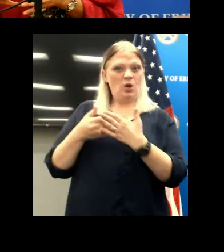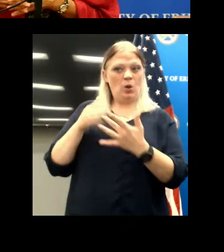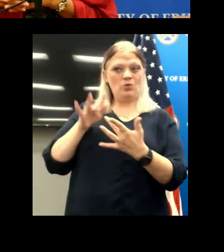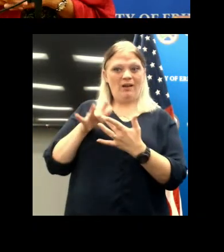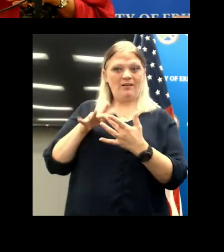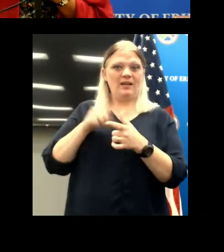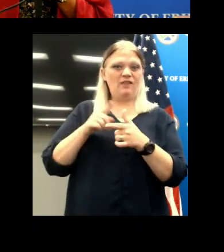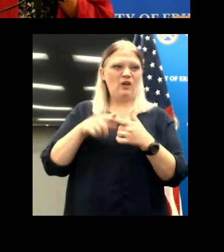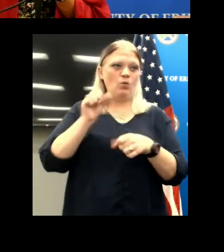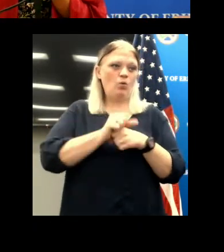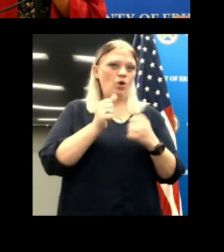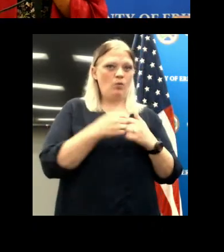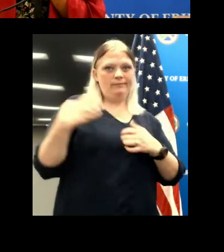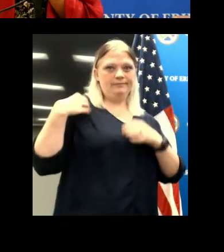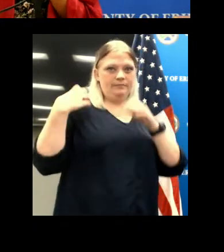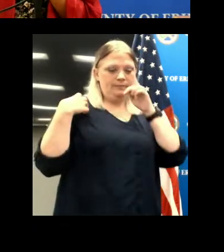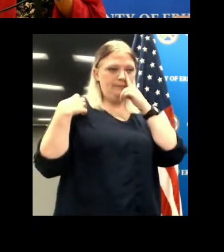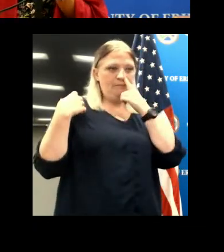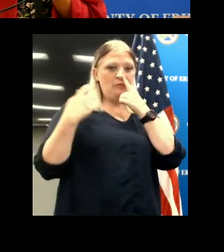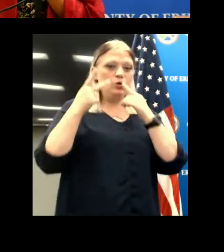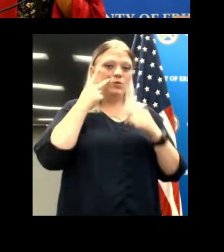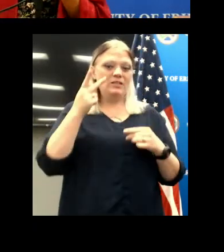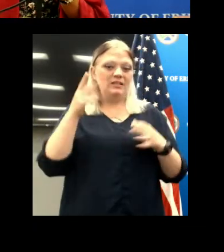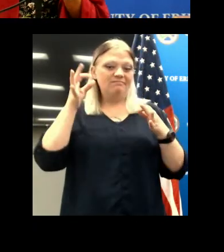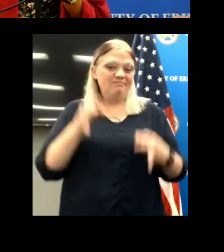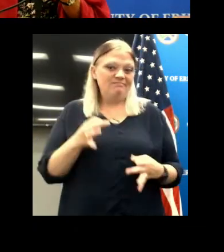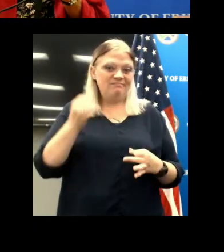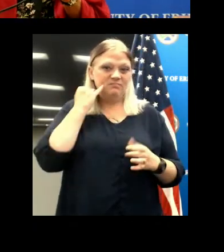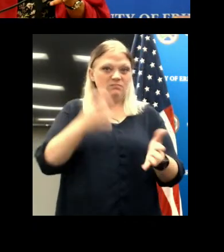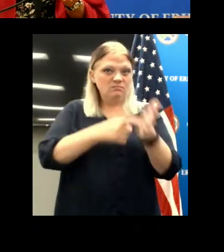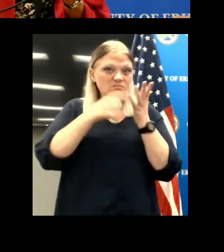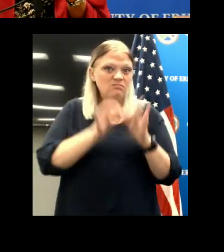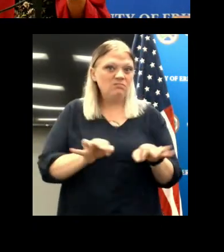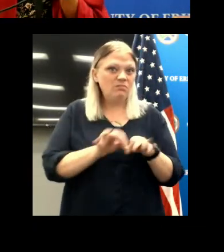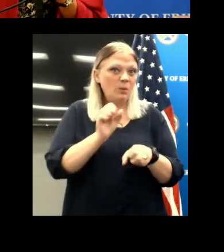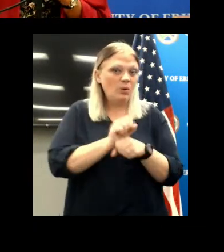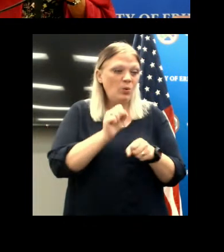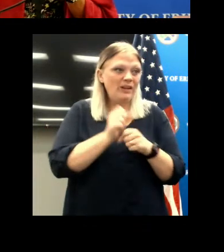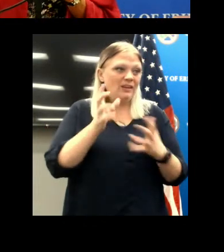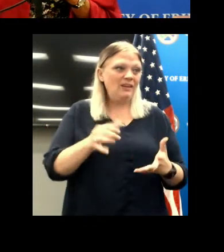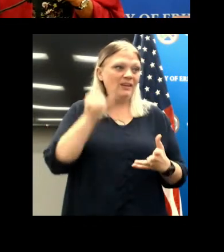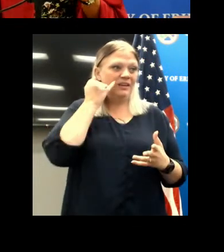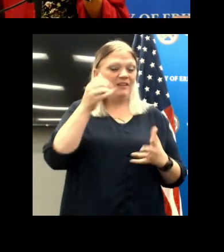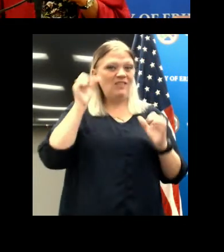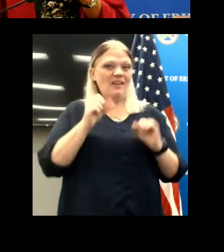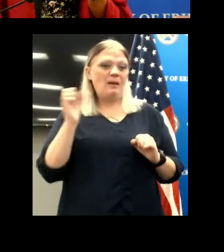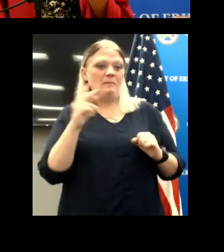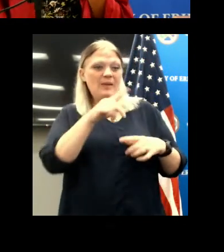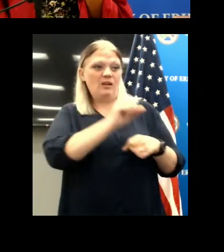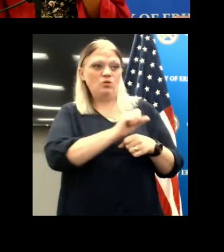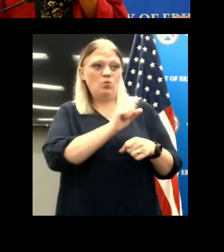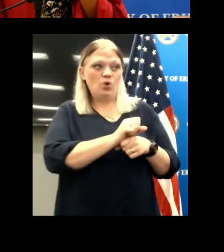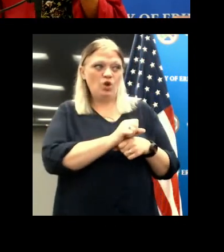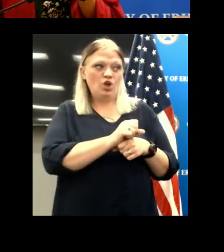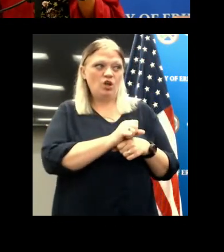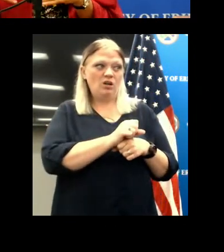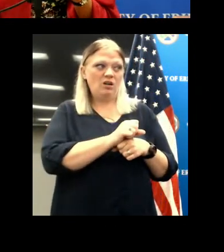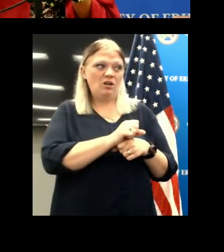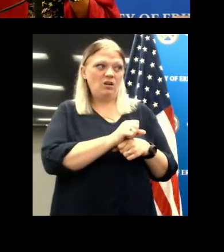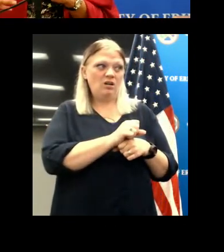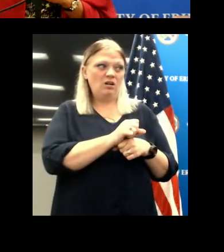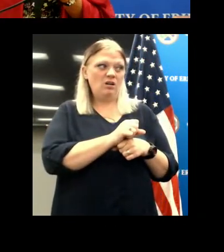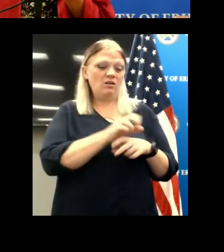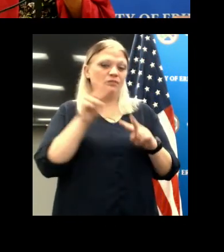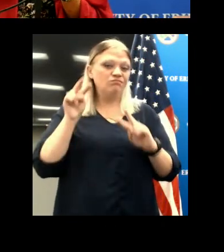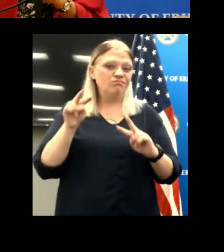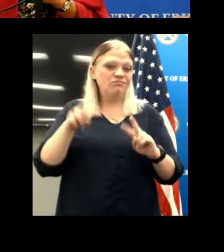with the employer to see if they're determine if they're an essential employee or not, and if they can return to work with monitoring